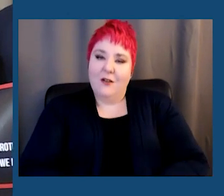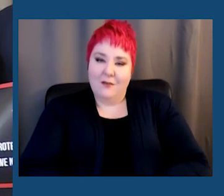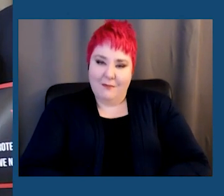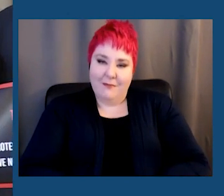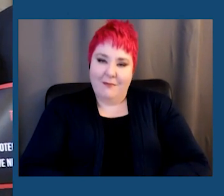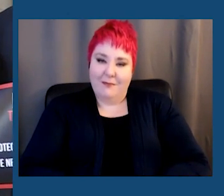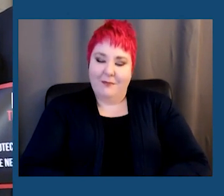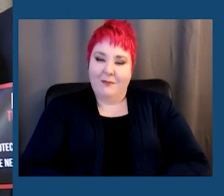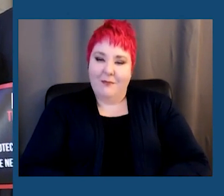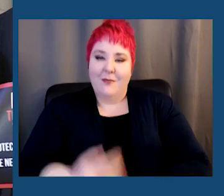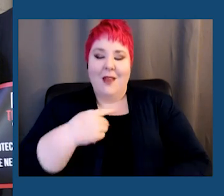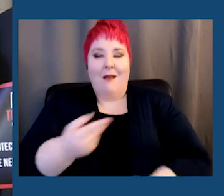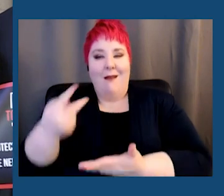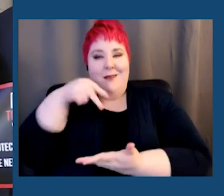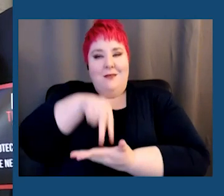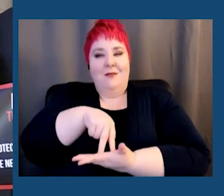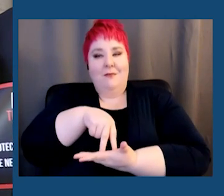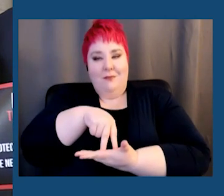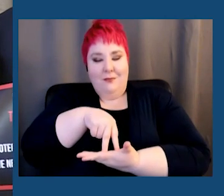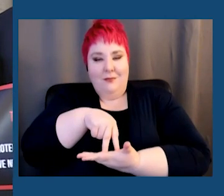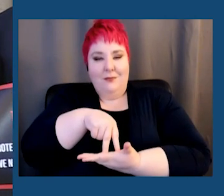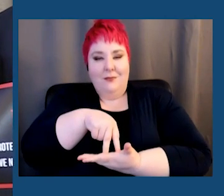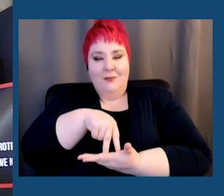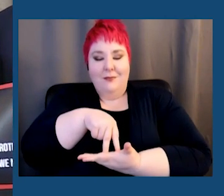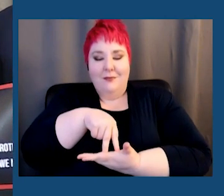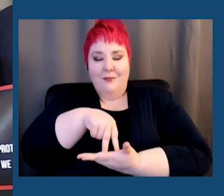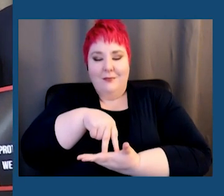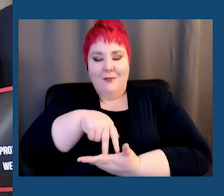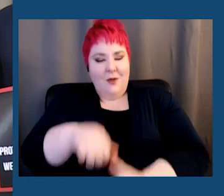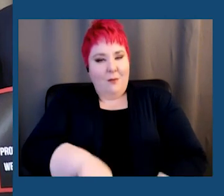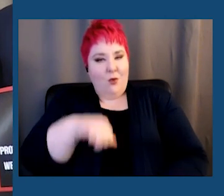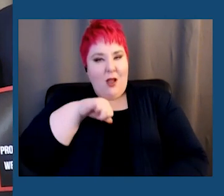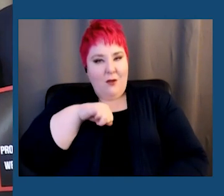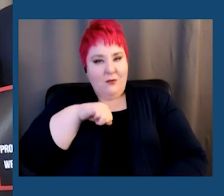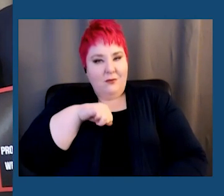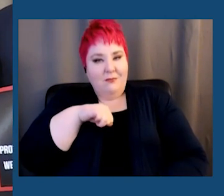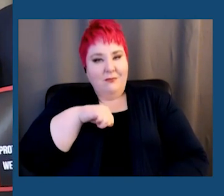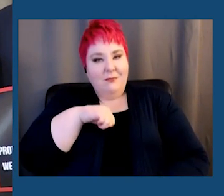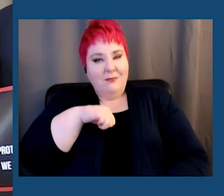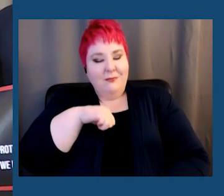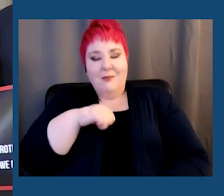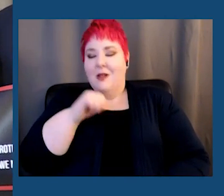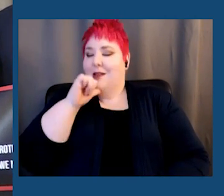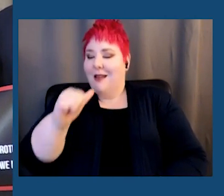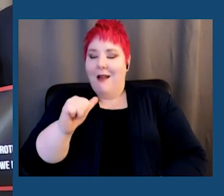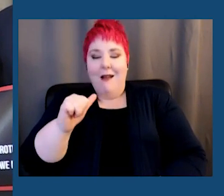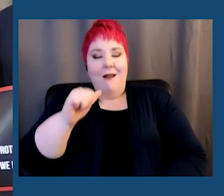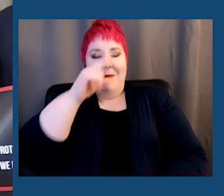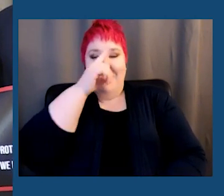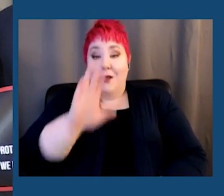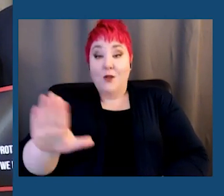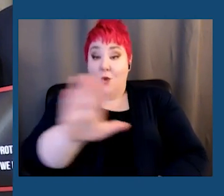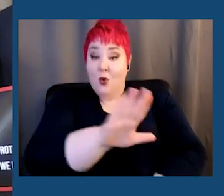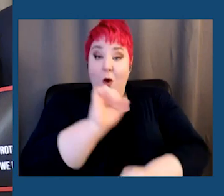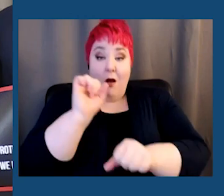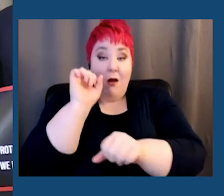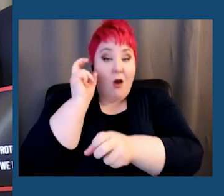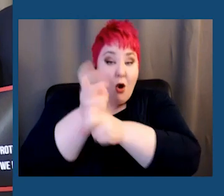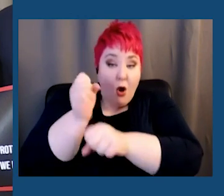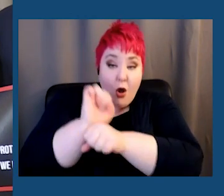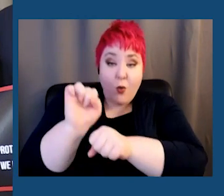proud, not only because of the hard work of all of you today, but I'm even